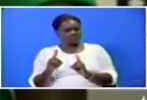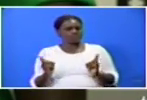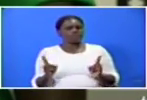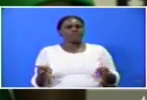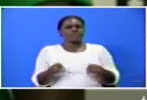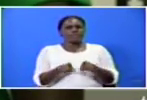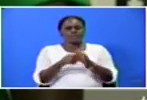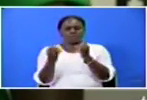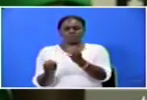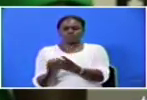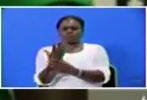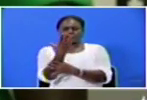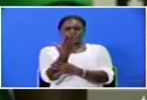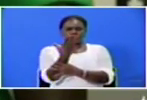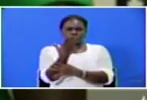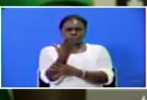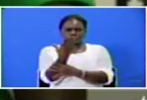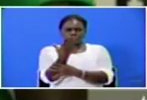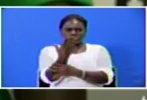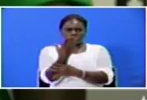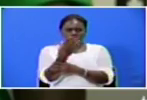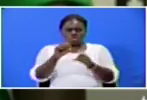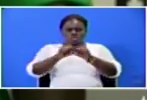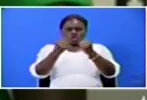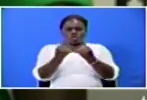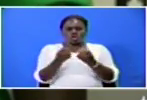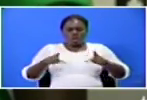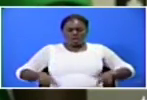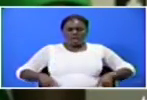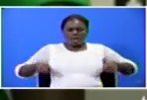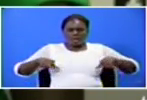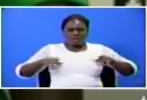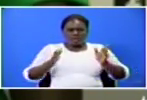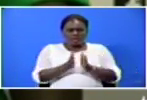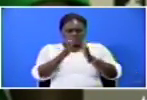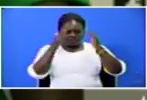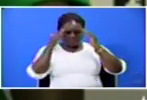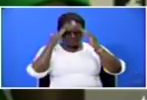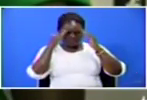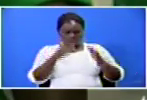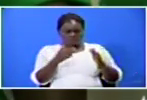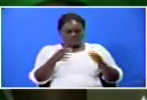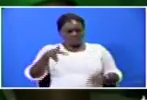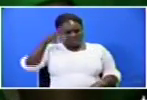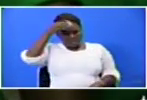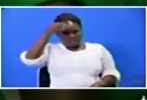also at developing their social lives and looking at their academic